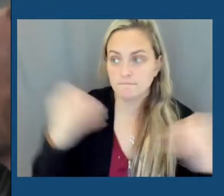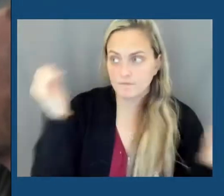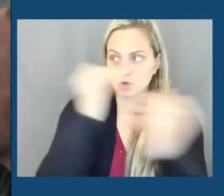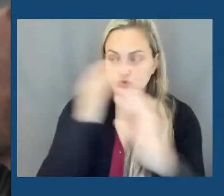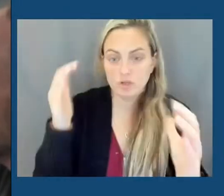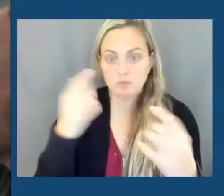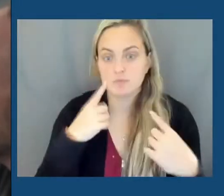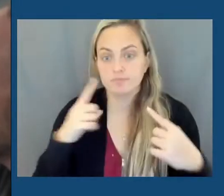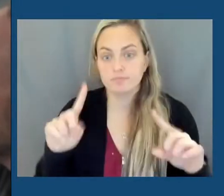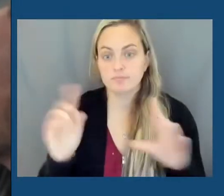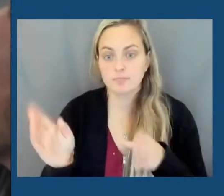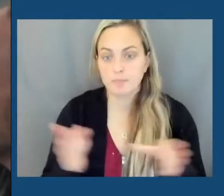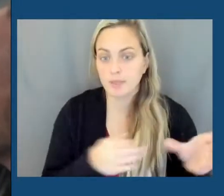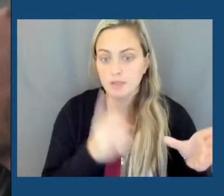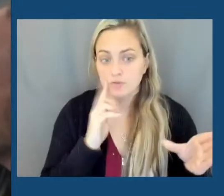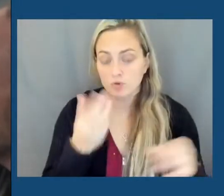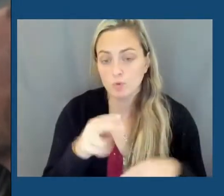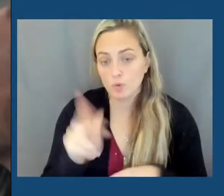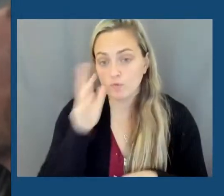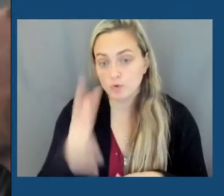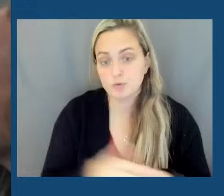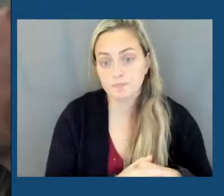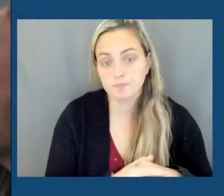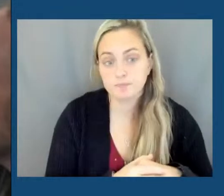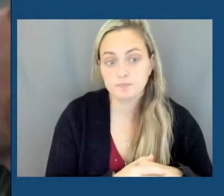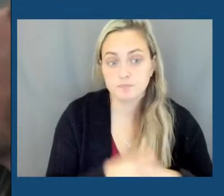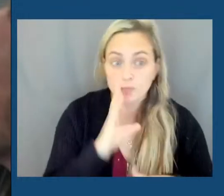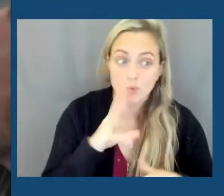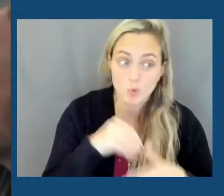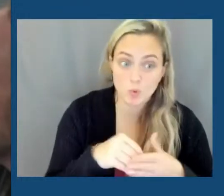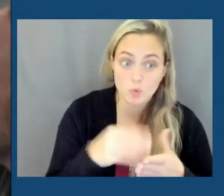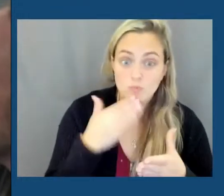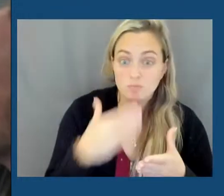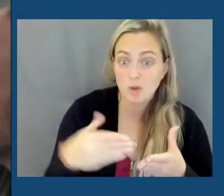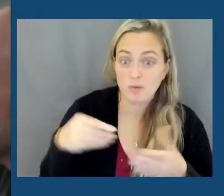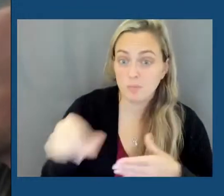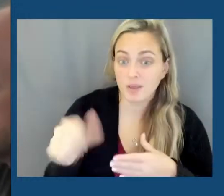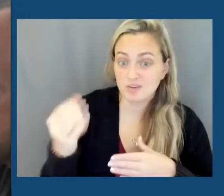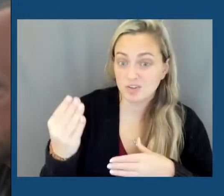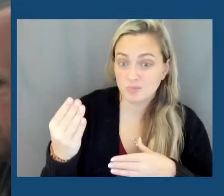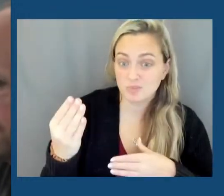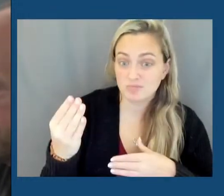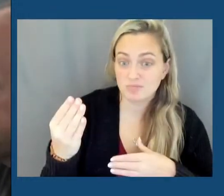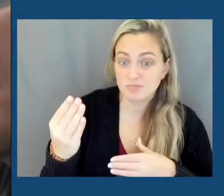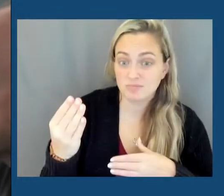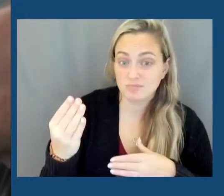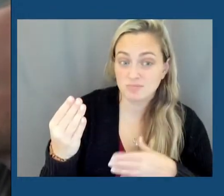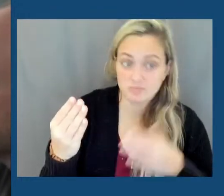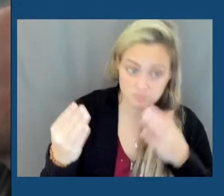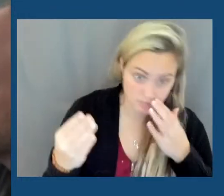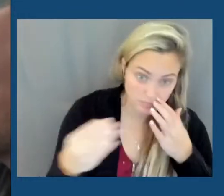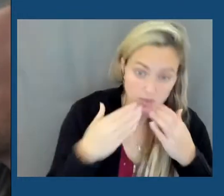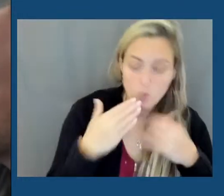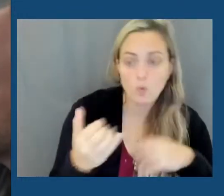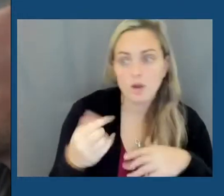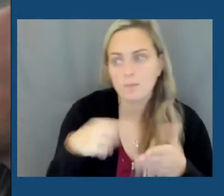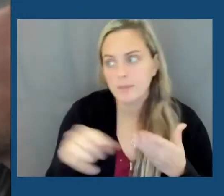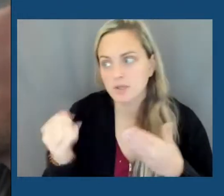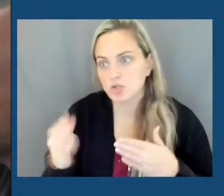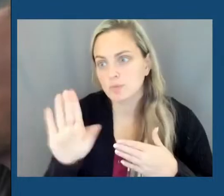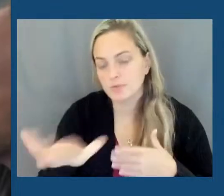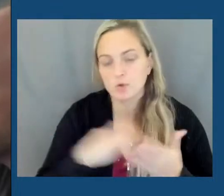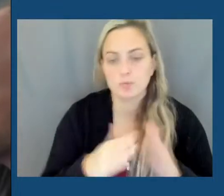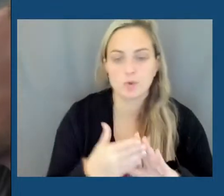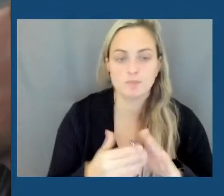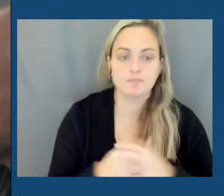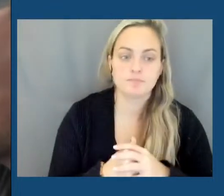and plans for their own future that include well-paying jobs and well-paying jobs here in their community.